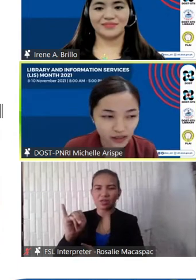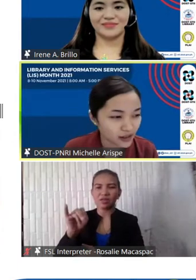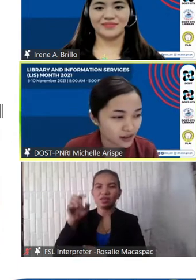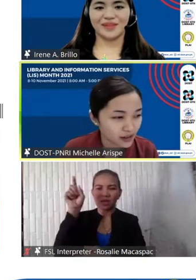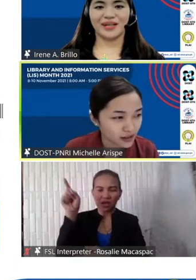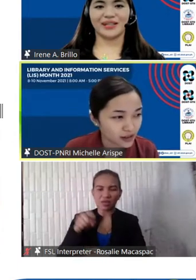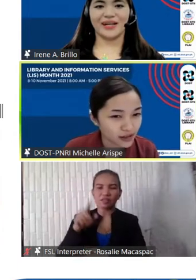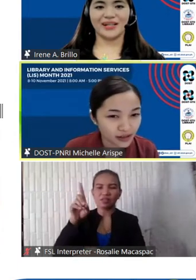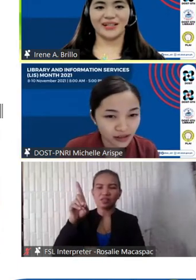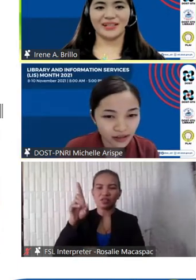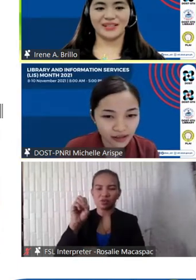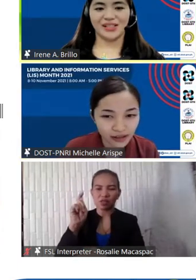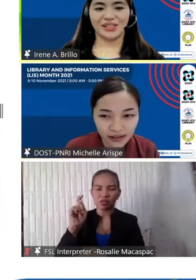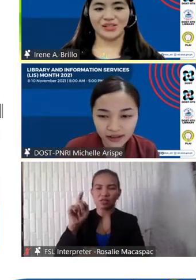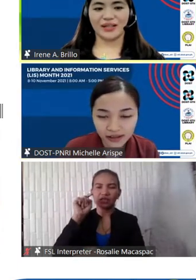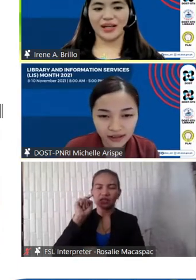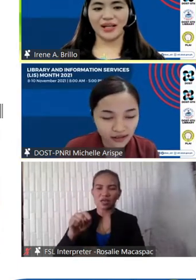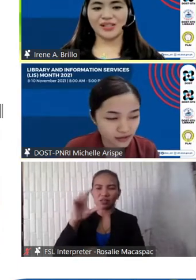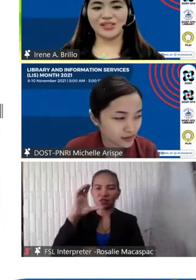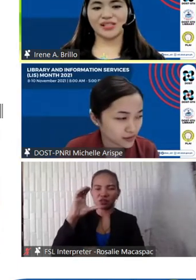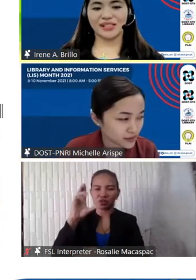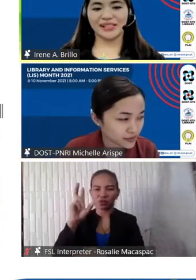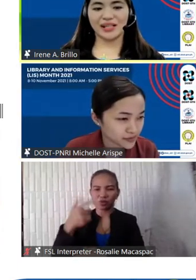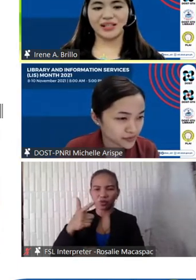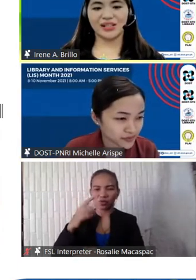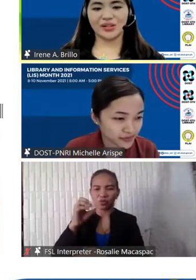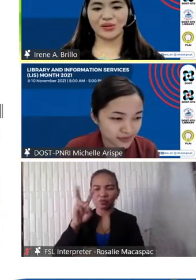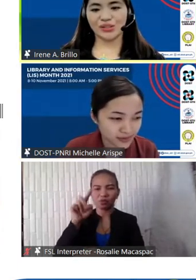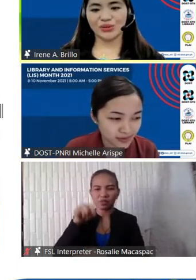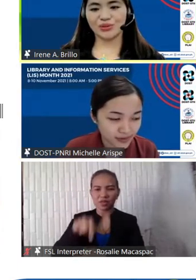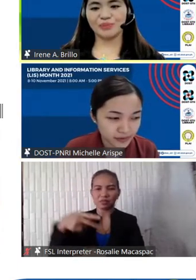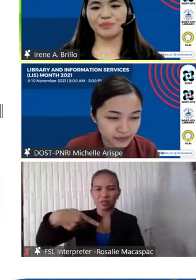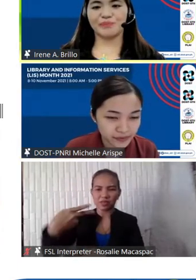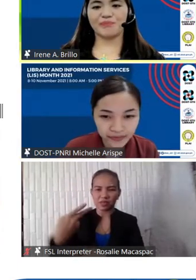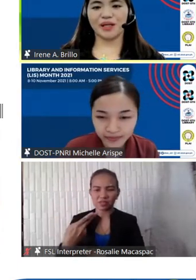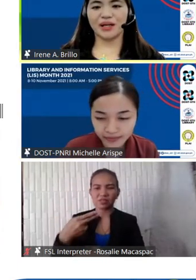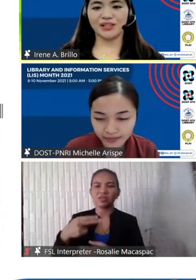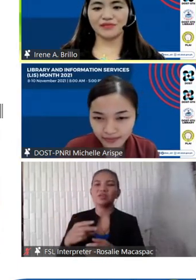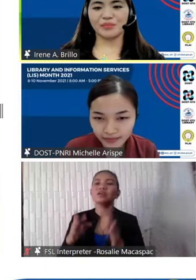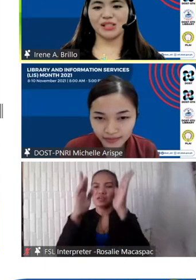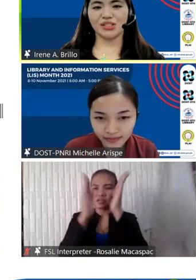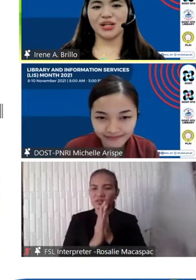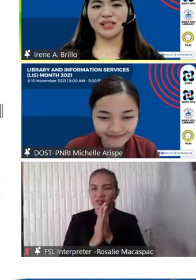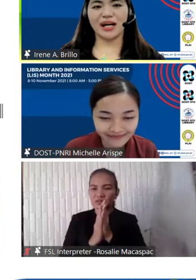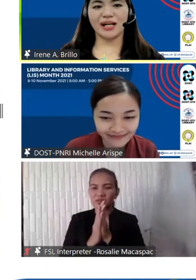information@pnri.dost.gov.ph. Ayan. So again, you just send a request to